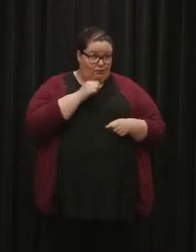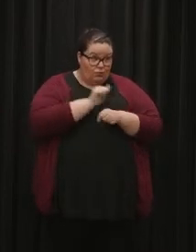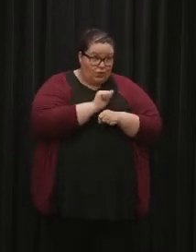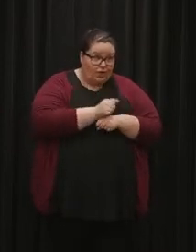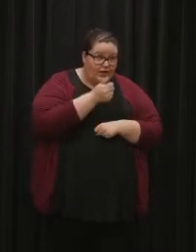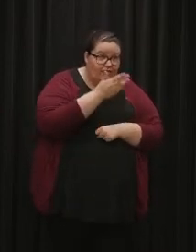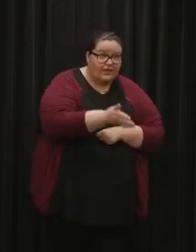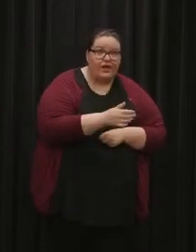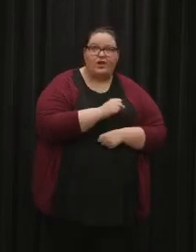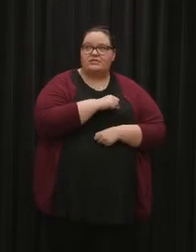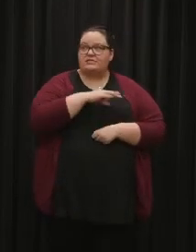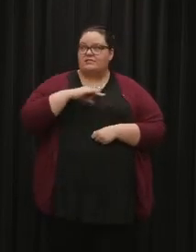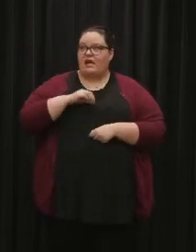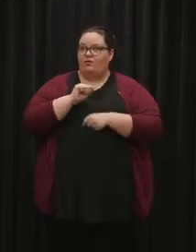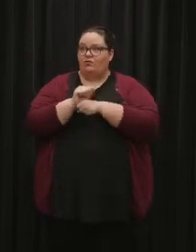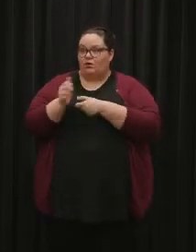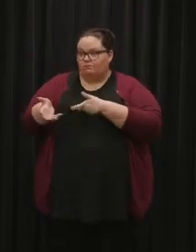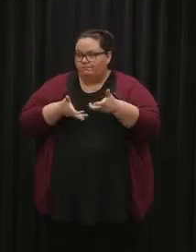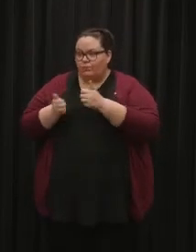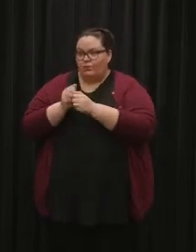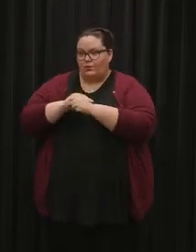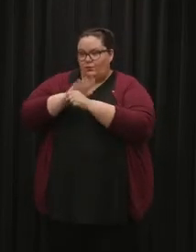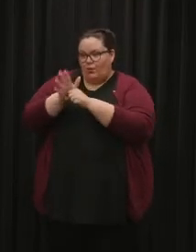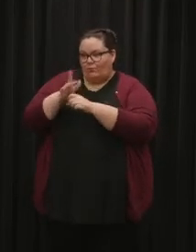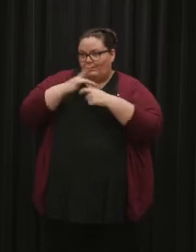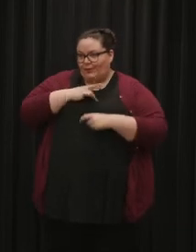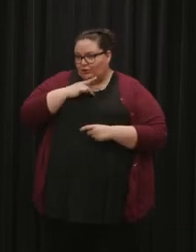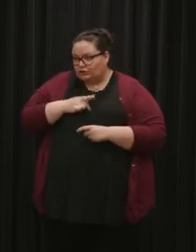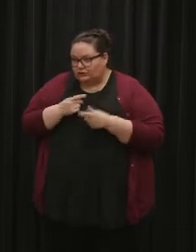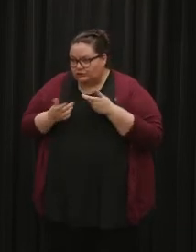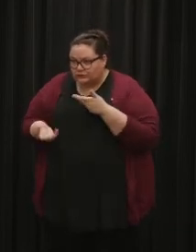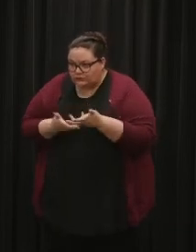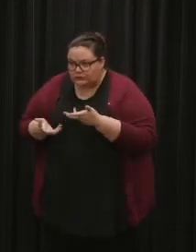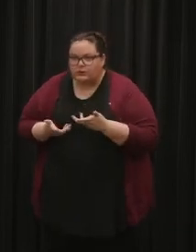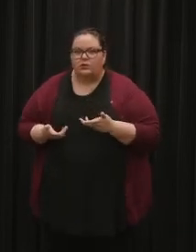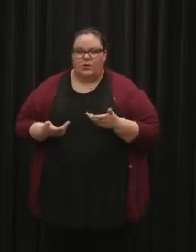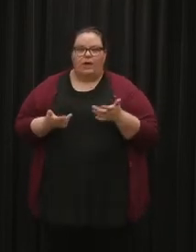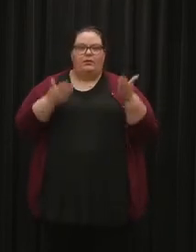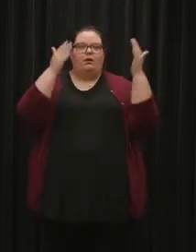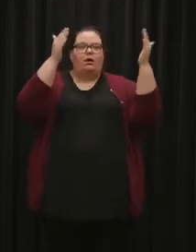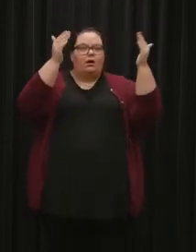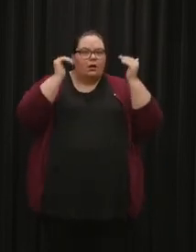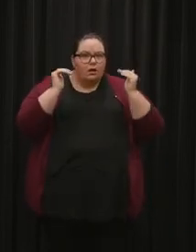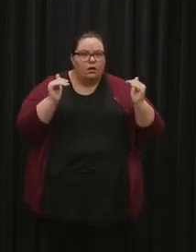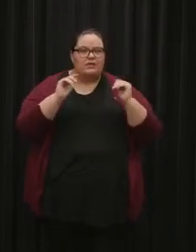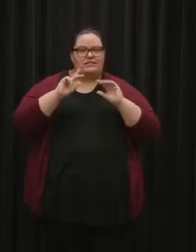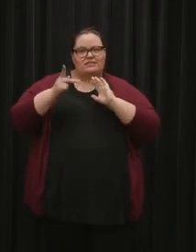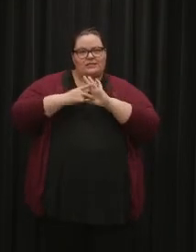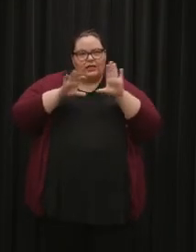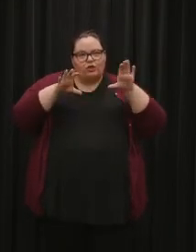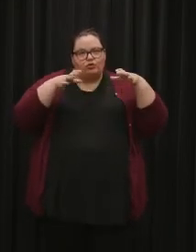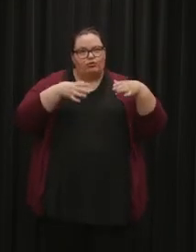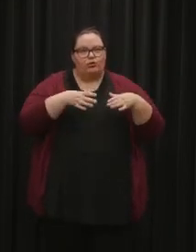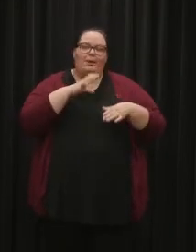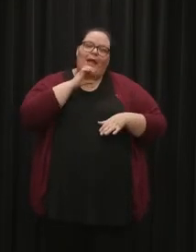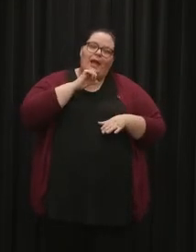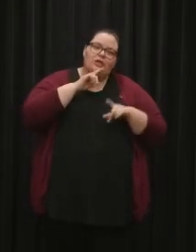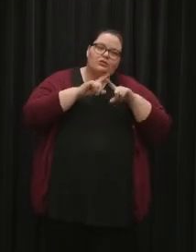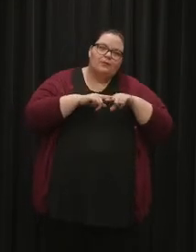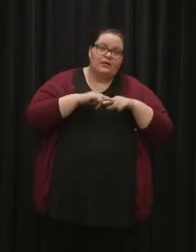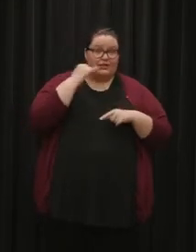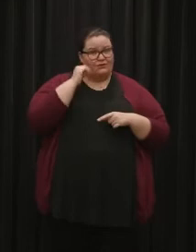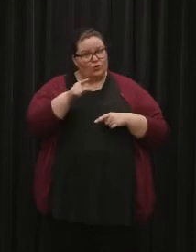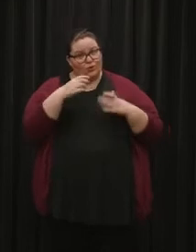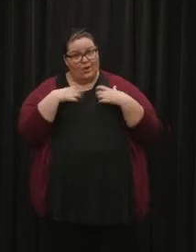work with COVID-19 patients in units, and then we'll work our way down that list. But certainly if you're a